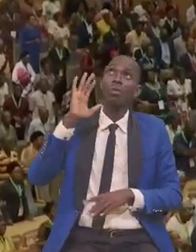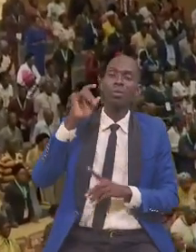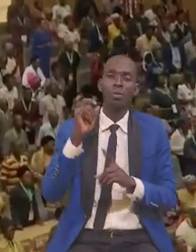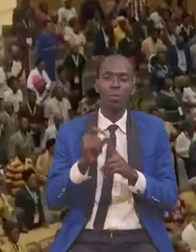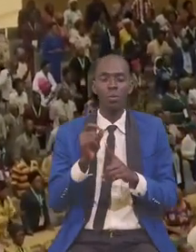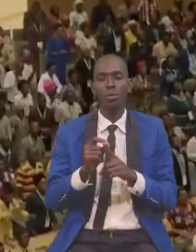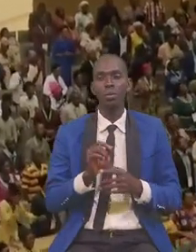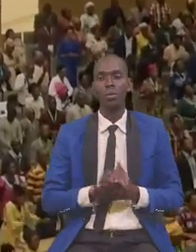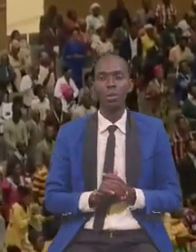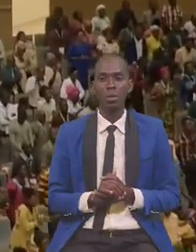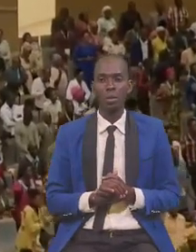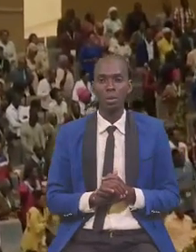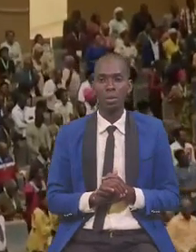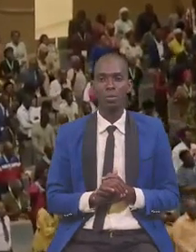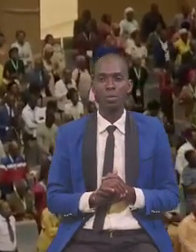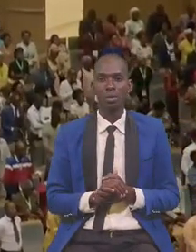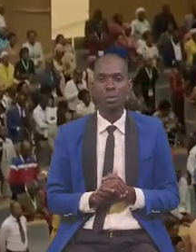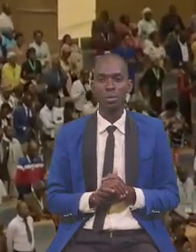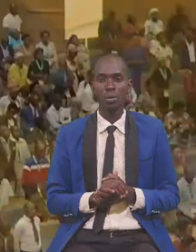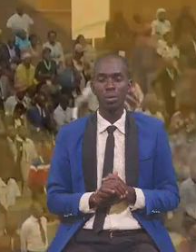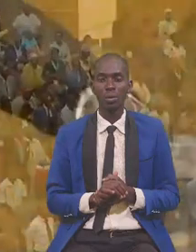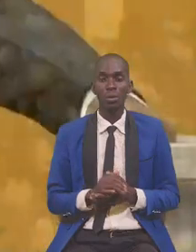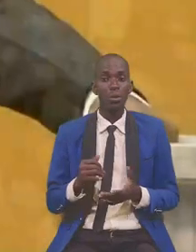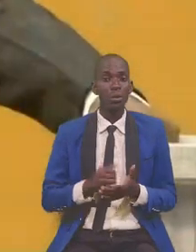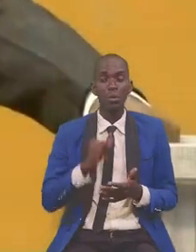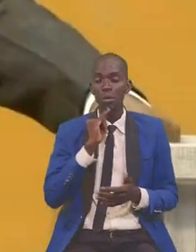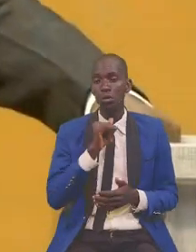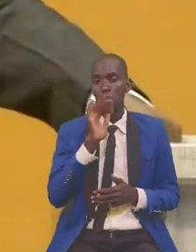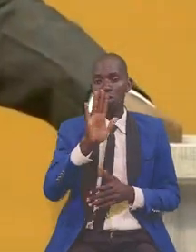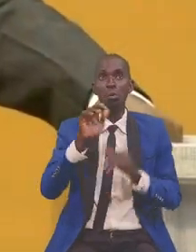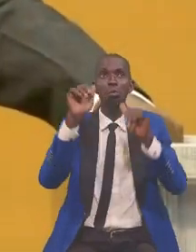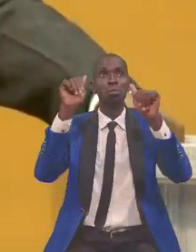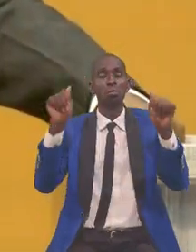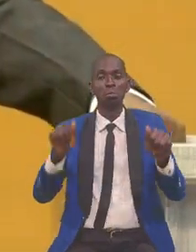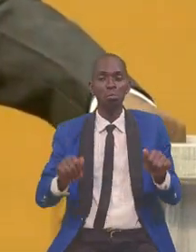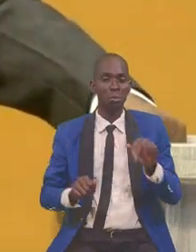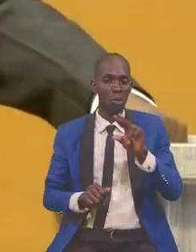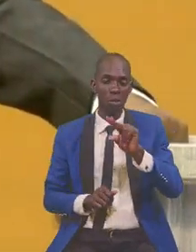word. It's not your stature he confirms.